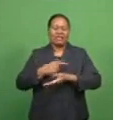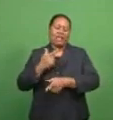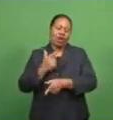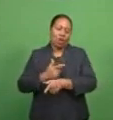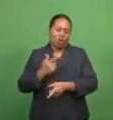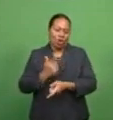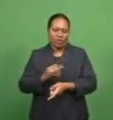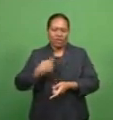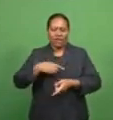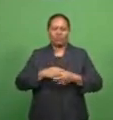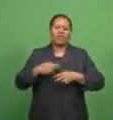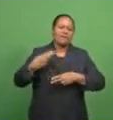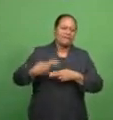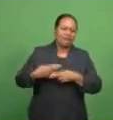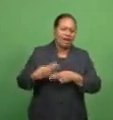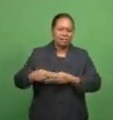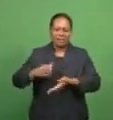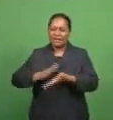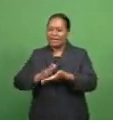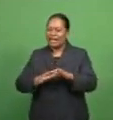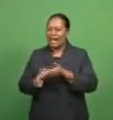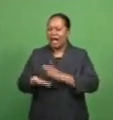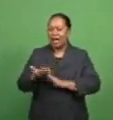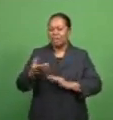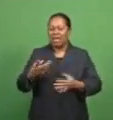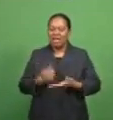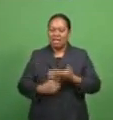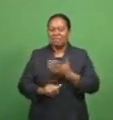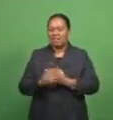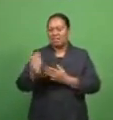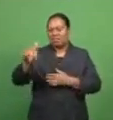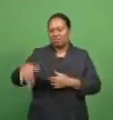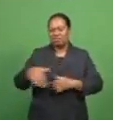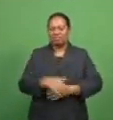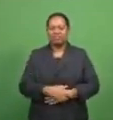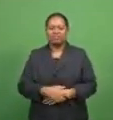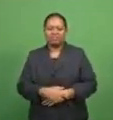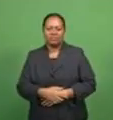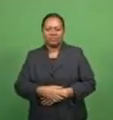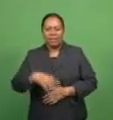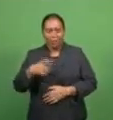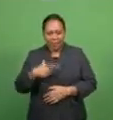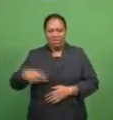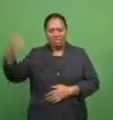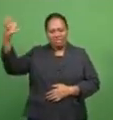farming, cleanups, and all that great stuff that we love to do on a sunny day.